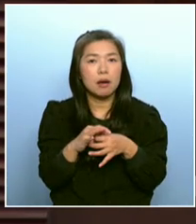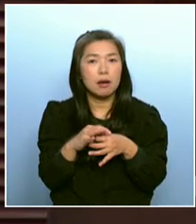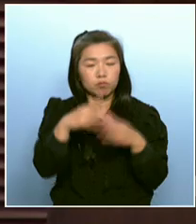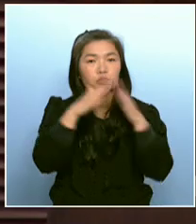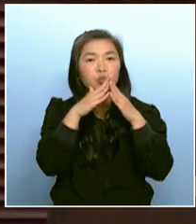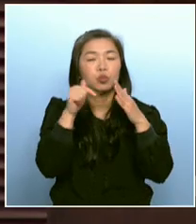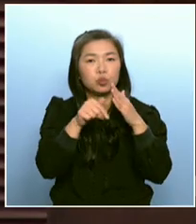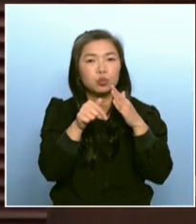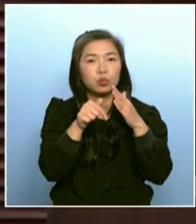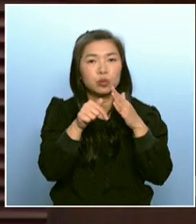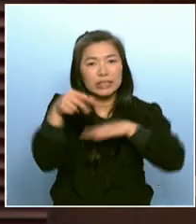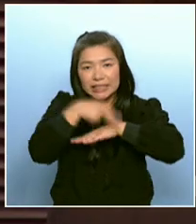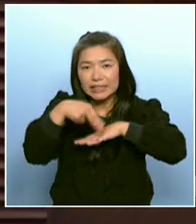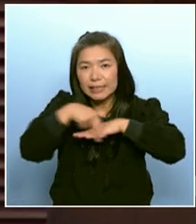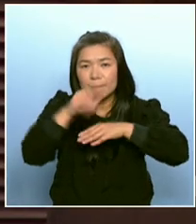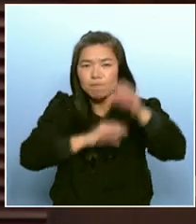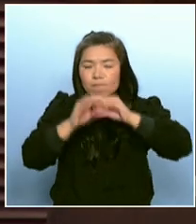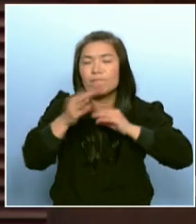$130.5 million.